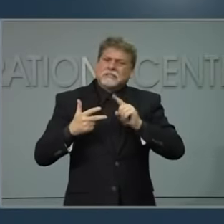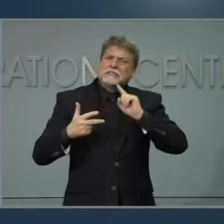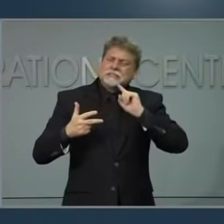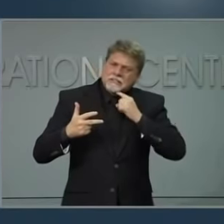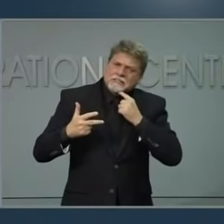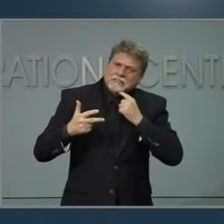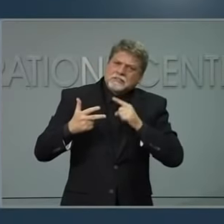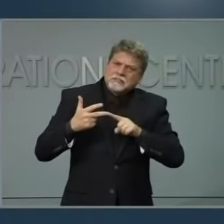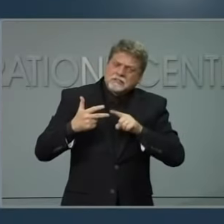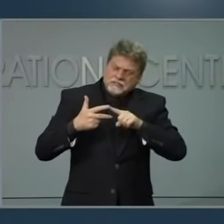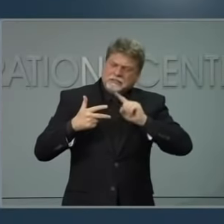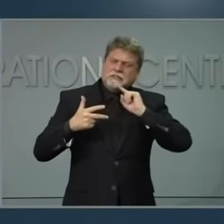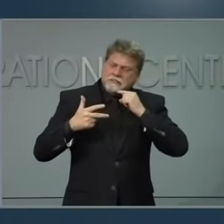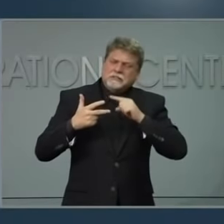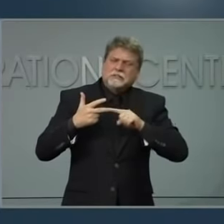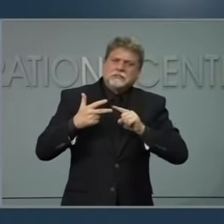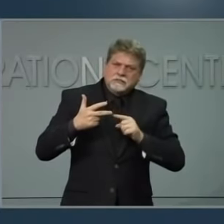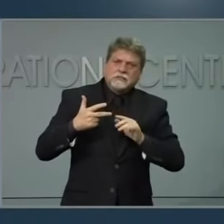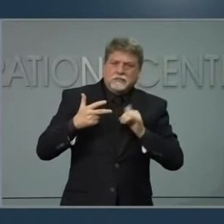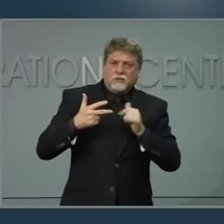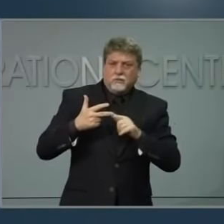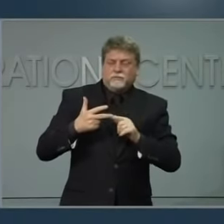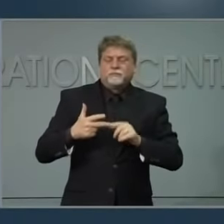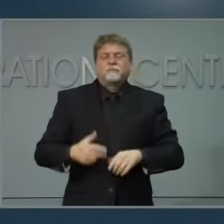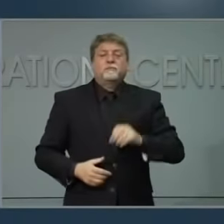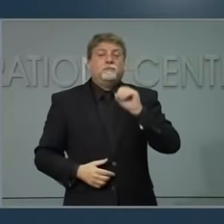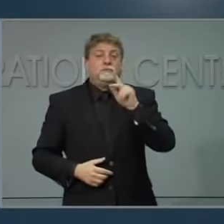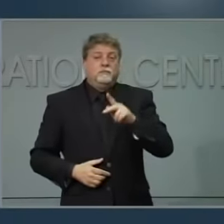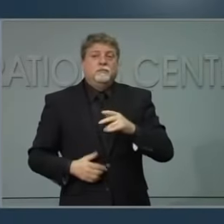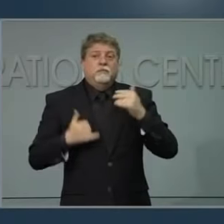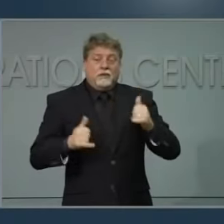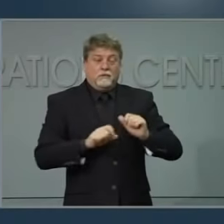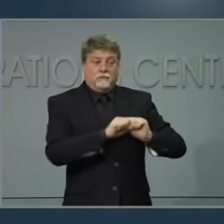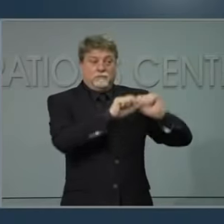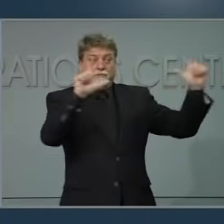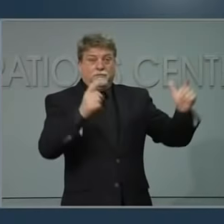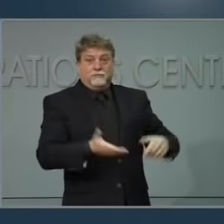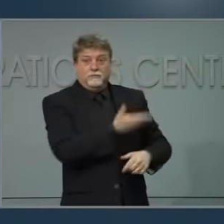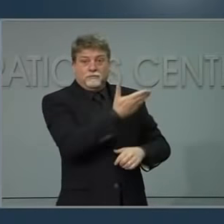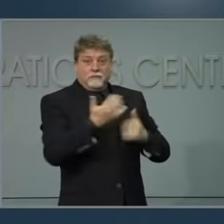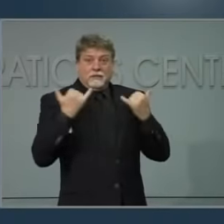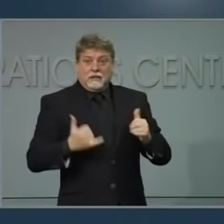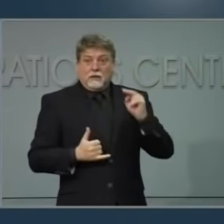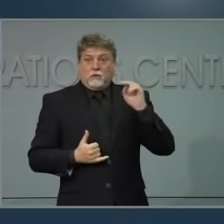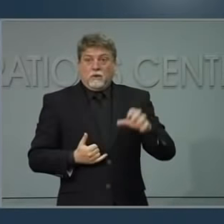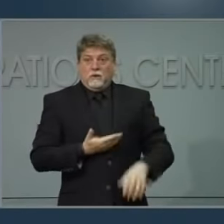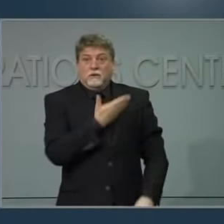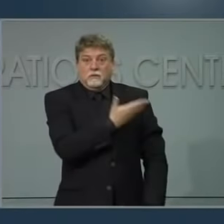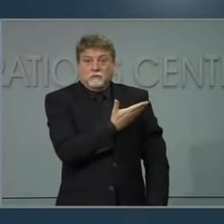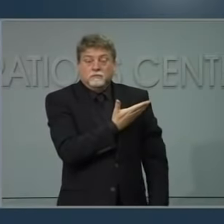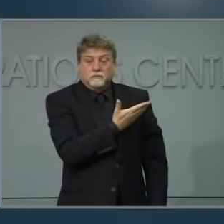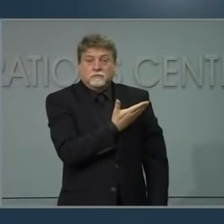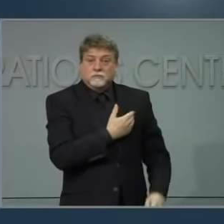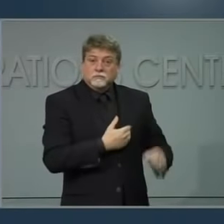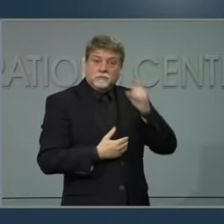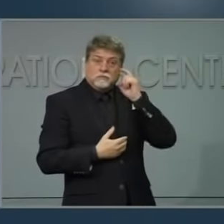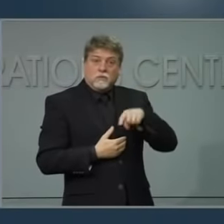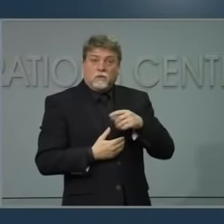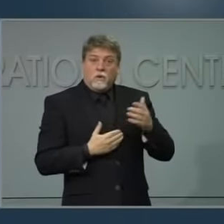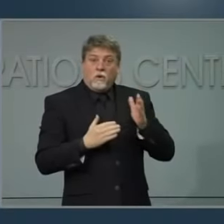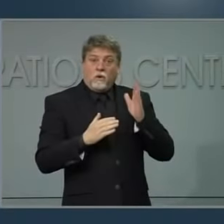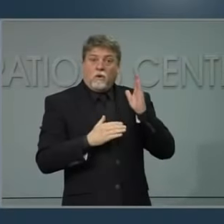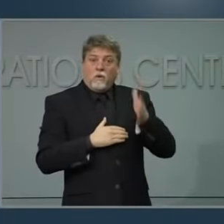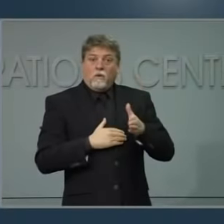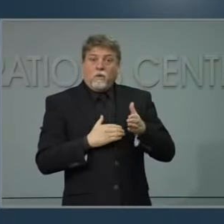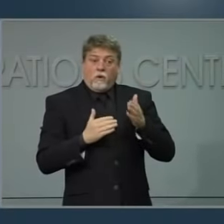significant. Here is the updated county alert map. Now, almost half of our counties